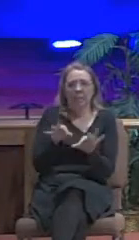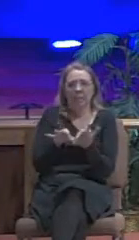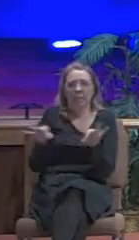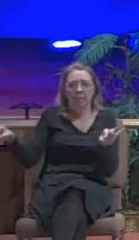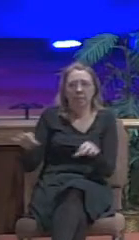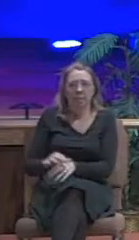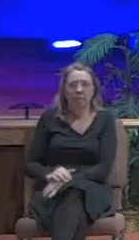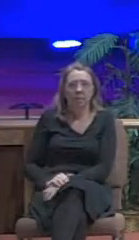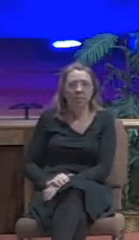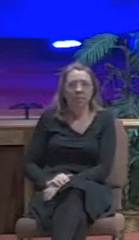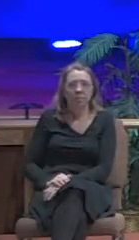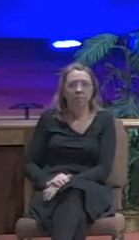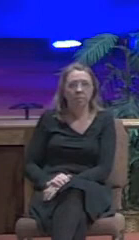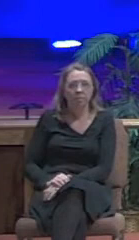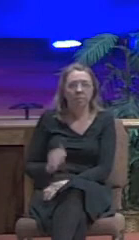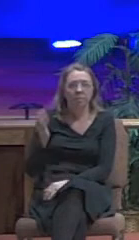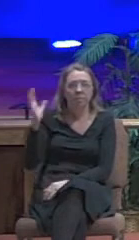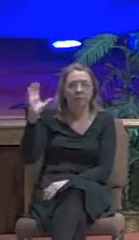God.